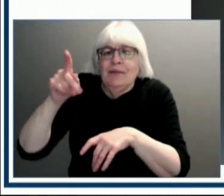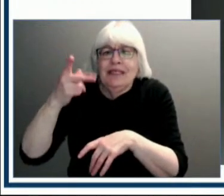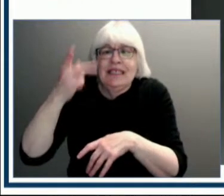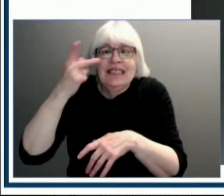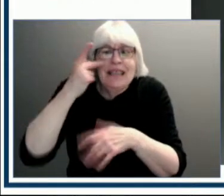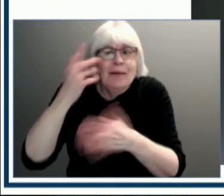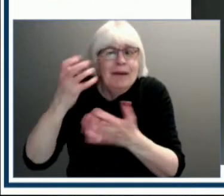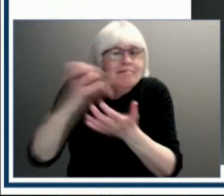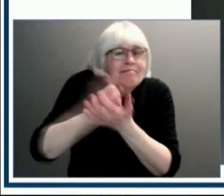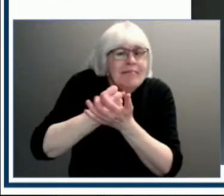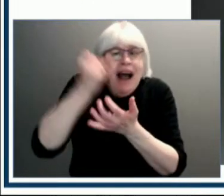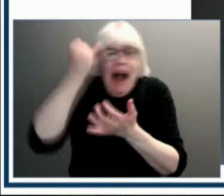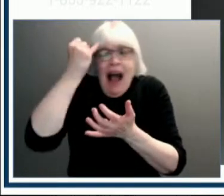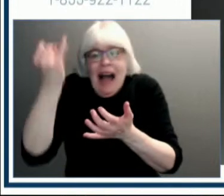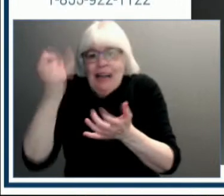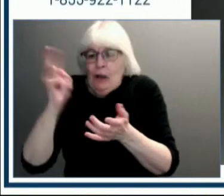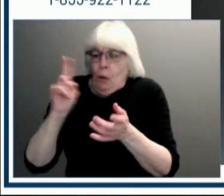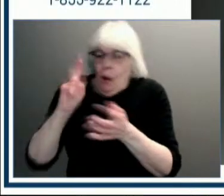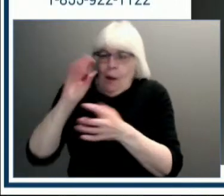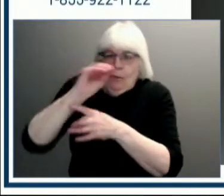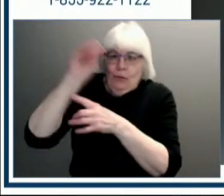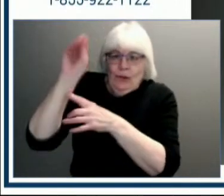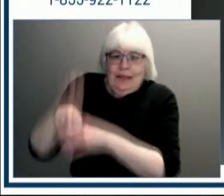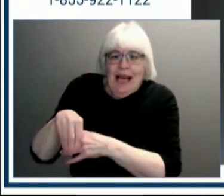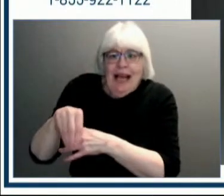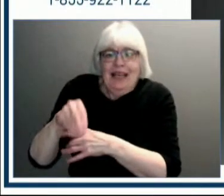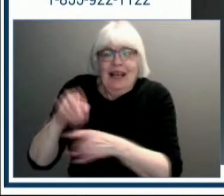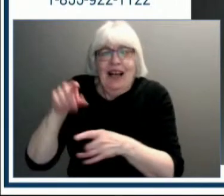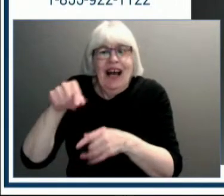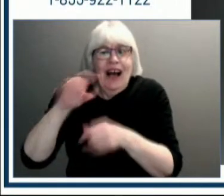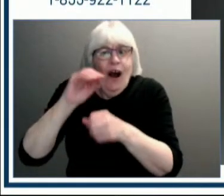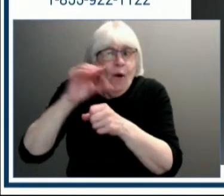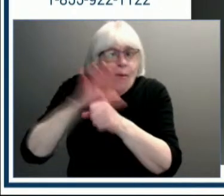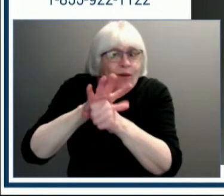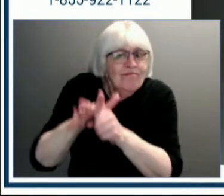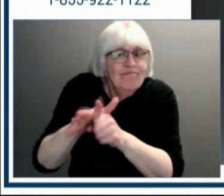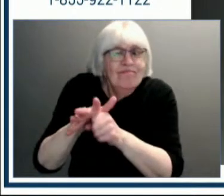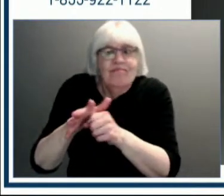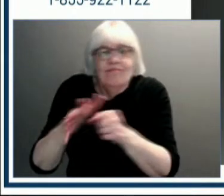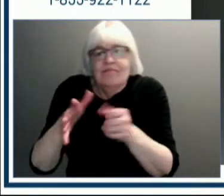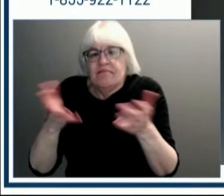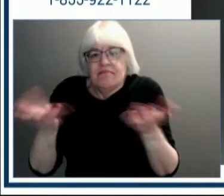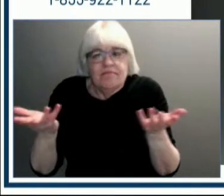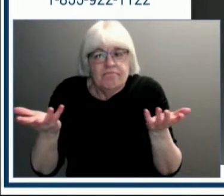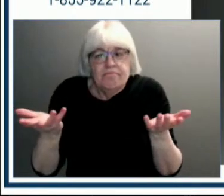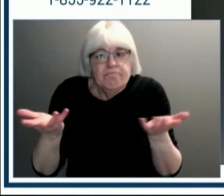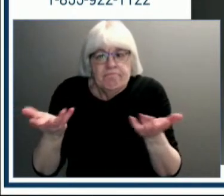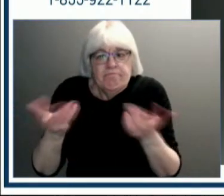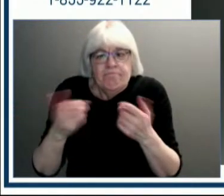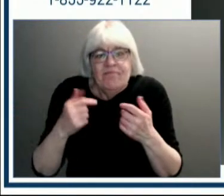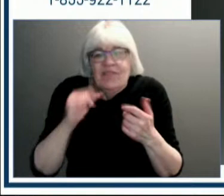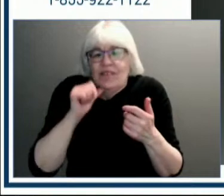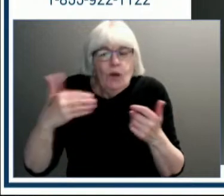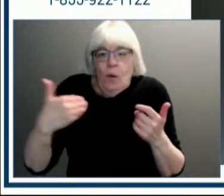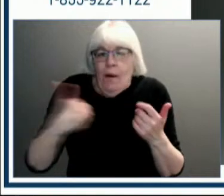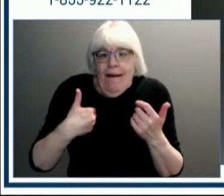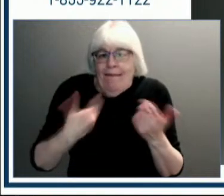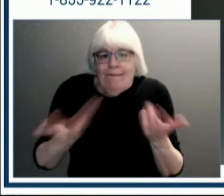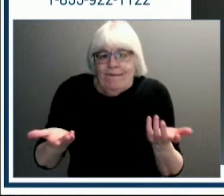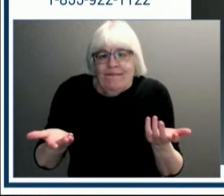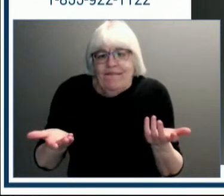of our specimens are Omicron versus other strains. So we don't have, strain information on every hospitalized